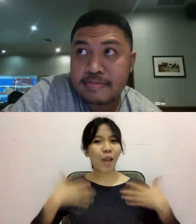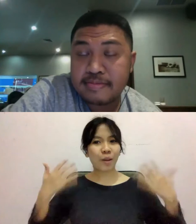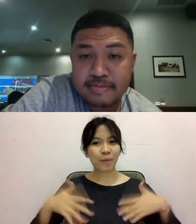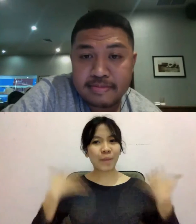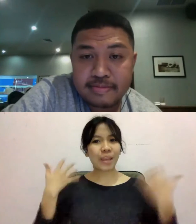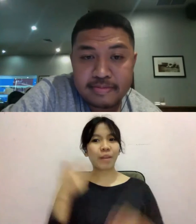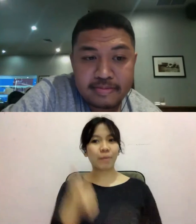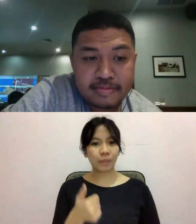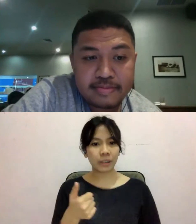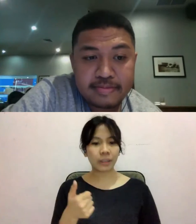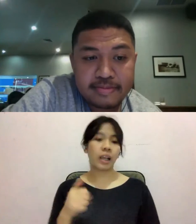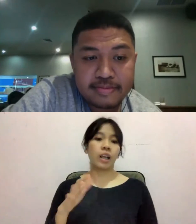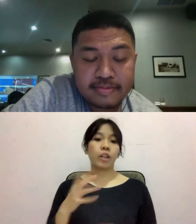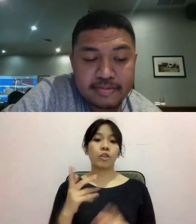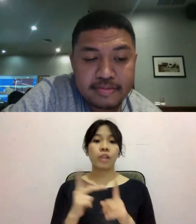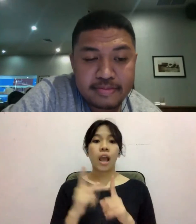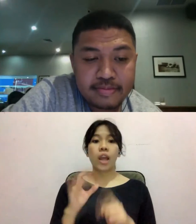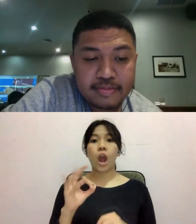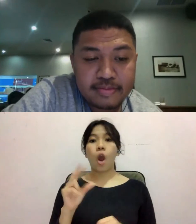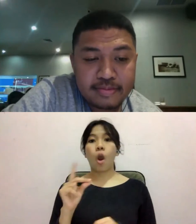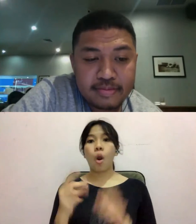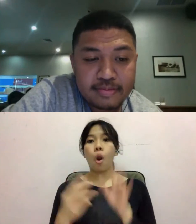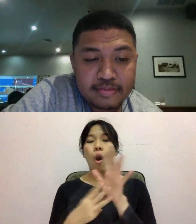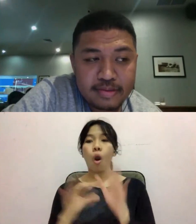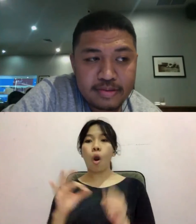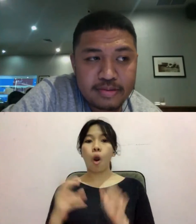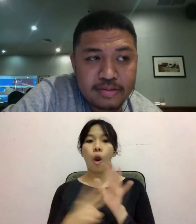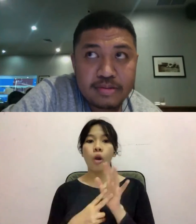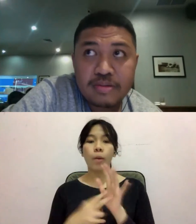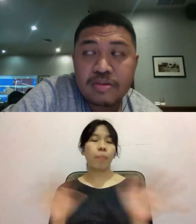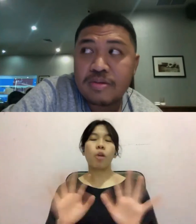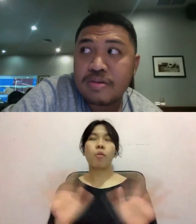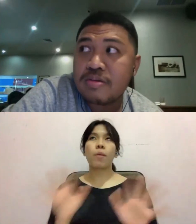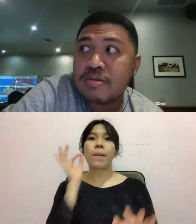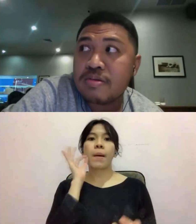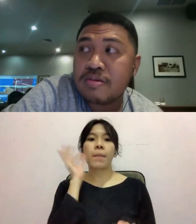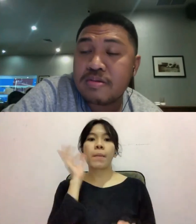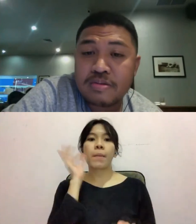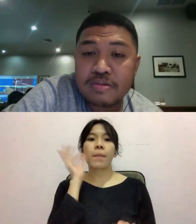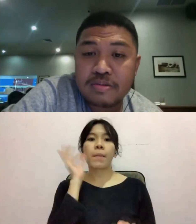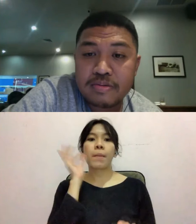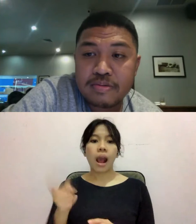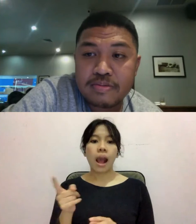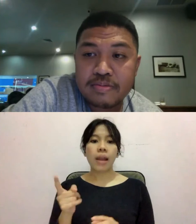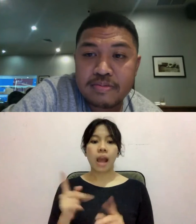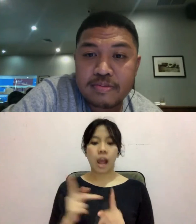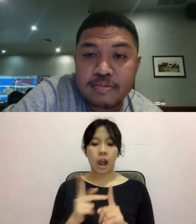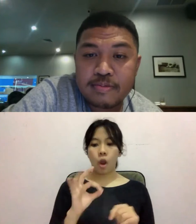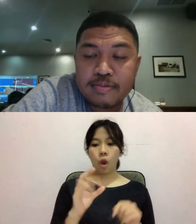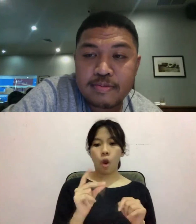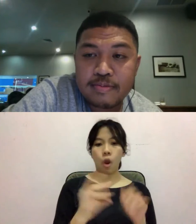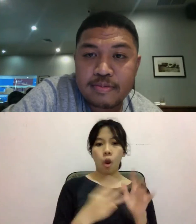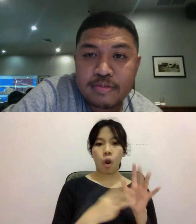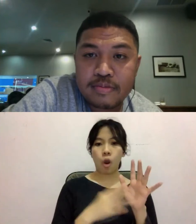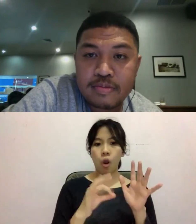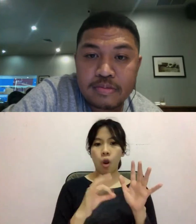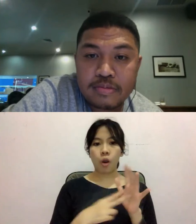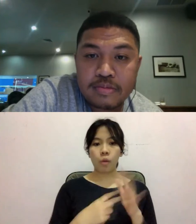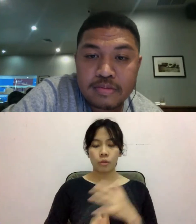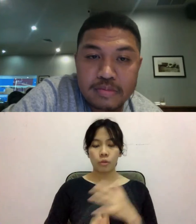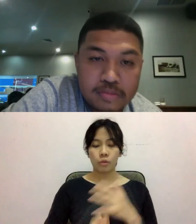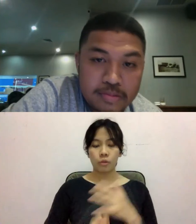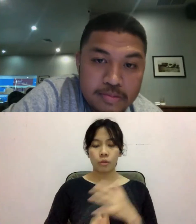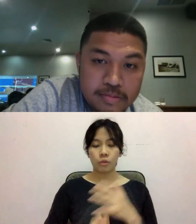called attachment. There's this term called attachment, and the hormones, the main hormones were oxytocin and